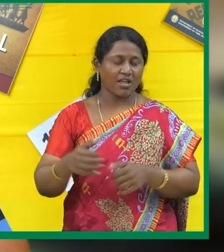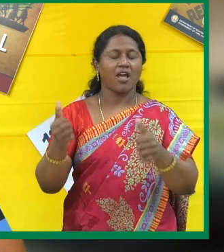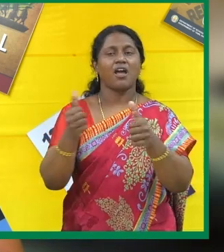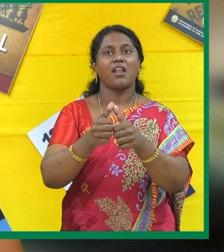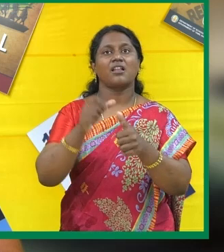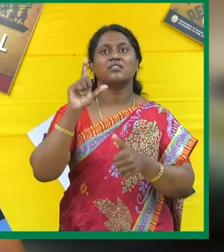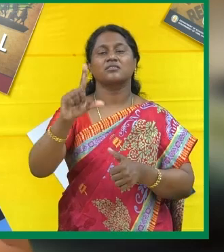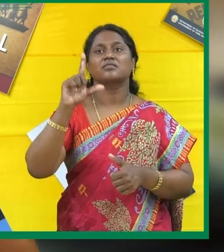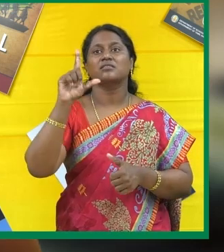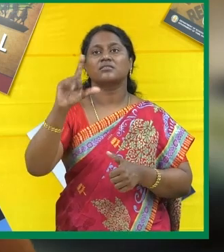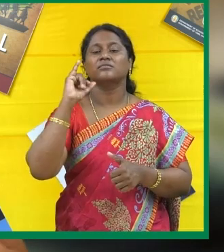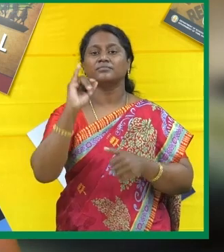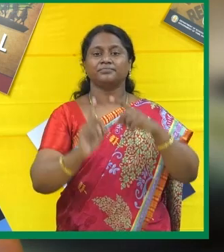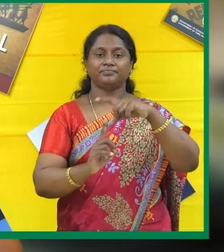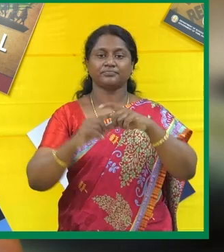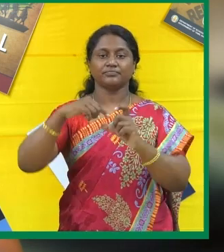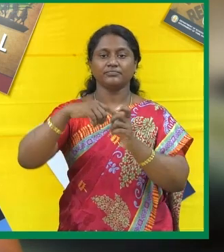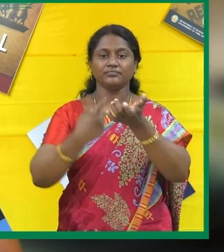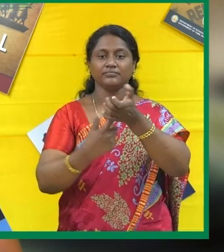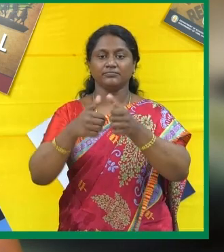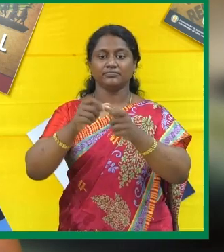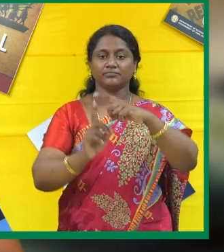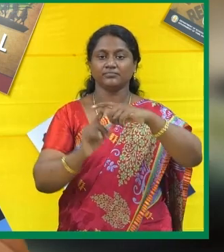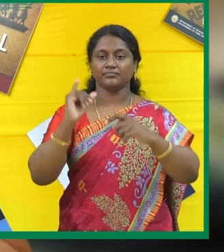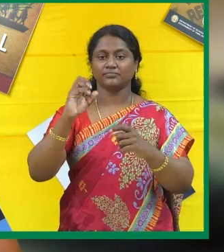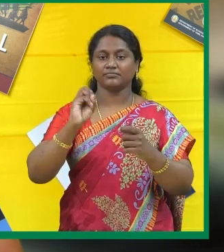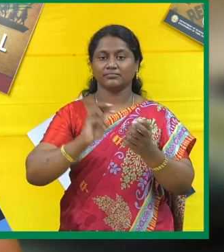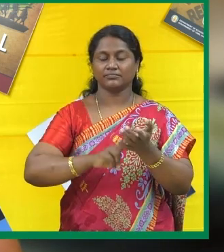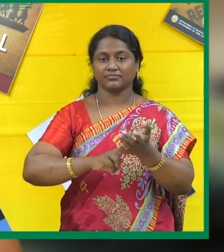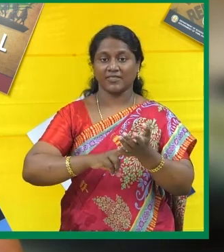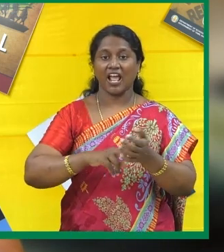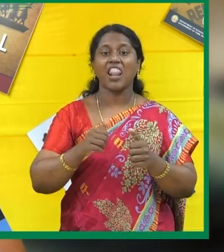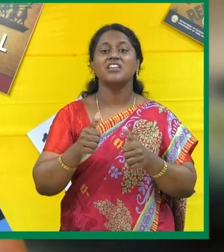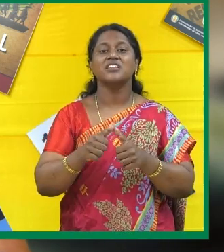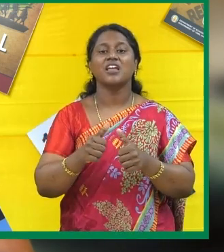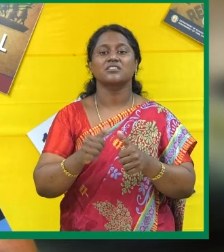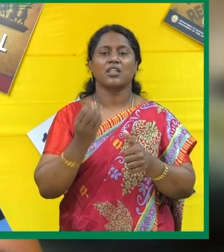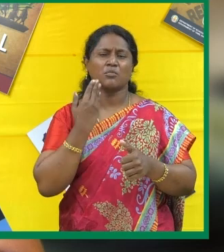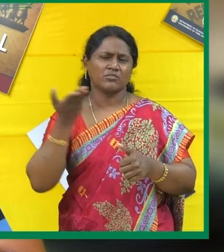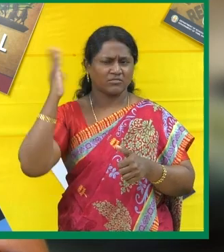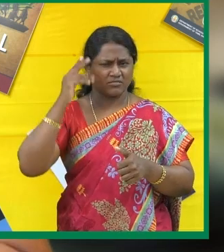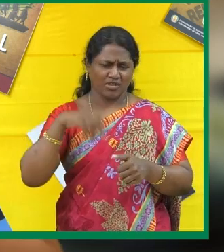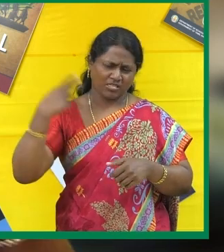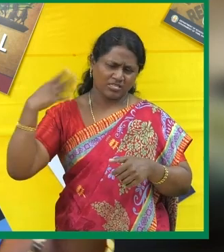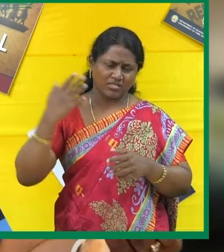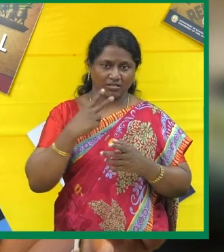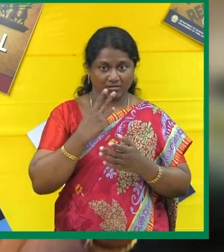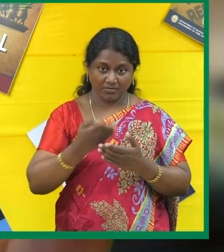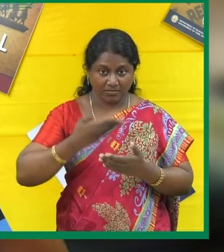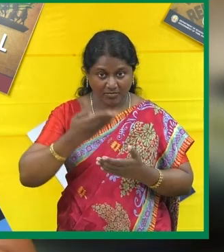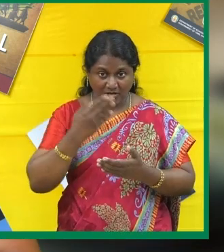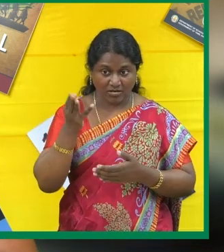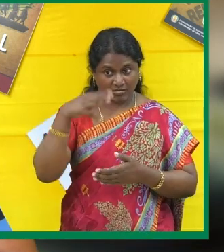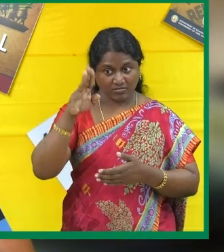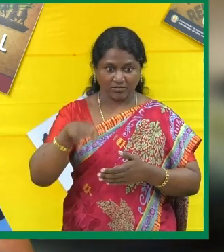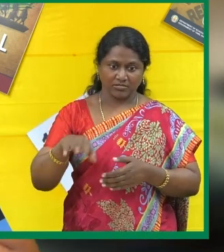Alliteration. You already seen a lot of exercises. You have done a lot of exercises in the previous classes. In the 9th standard, you have a